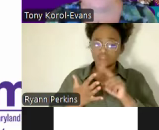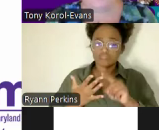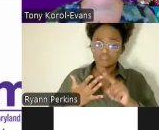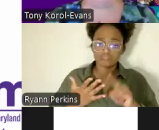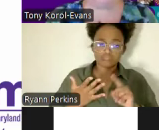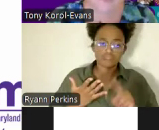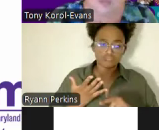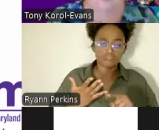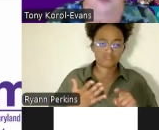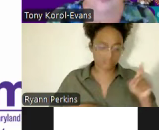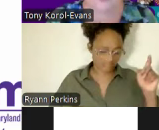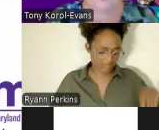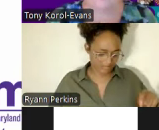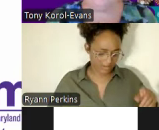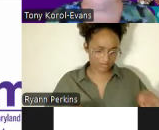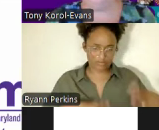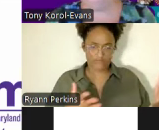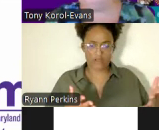to familiarize yourself with